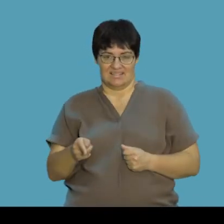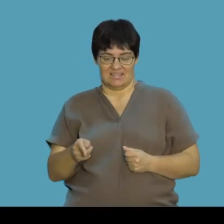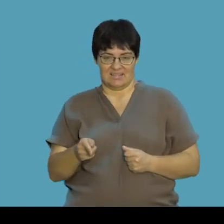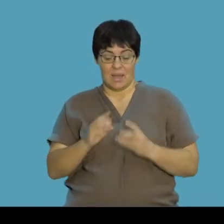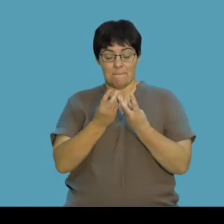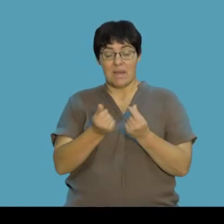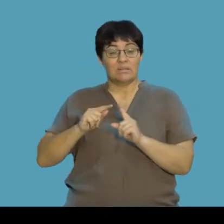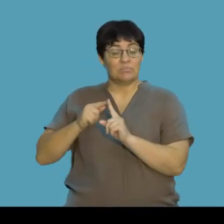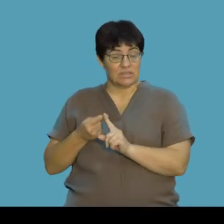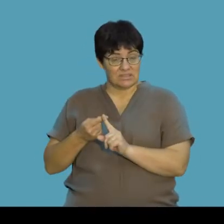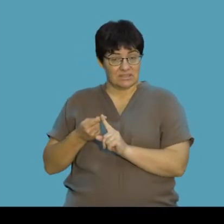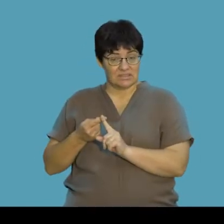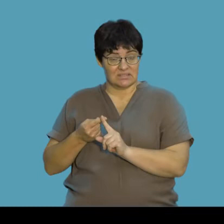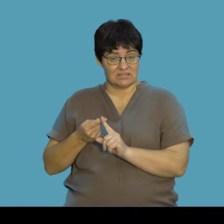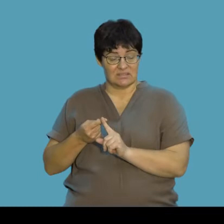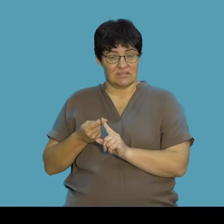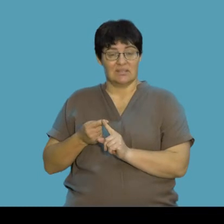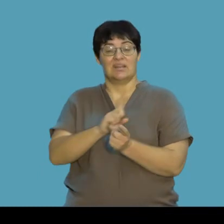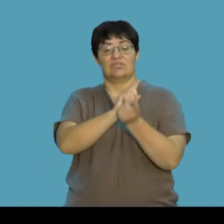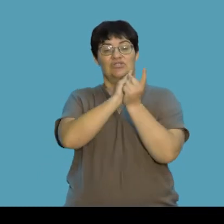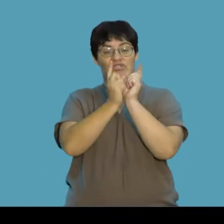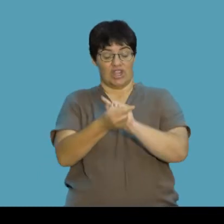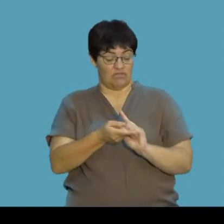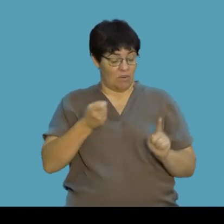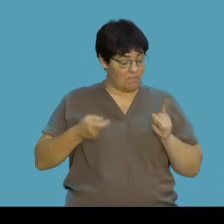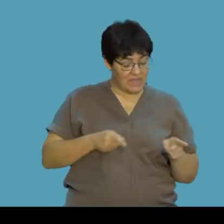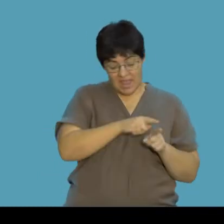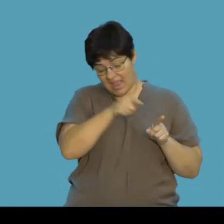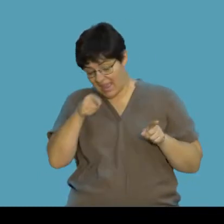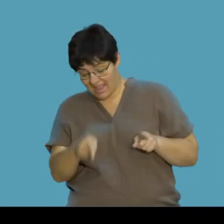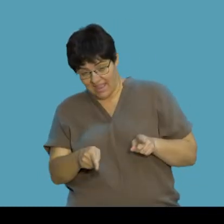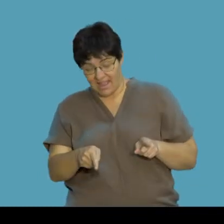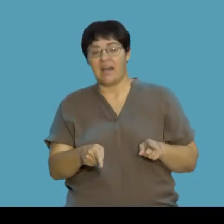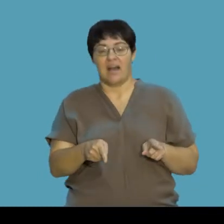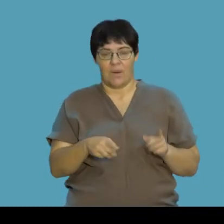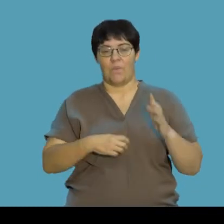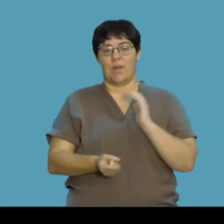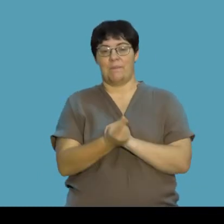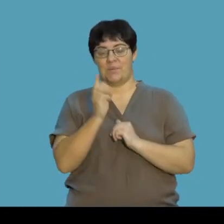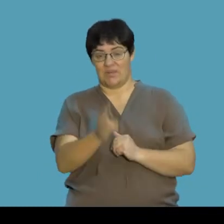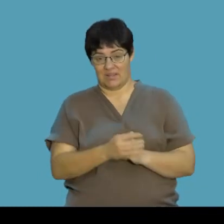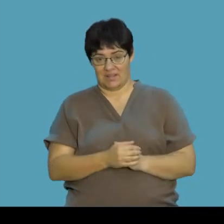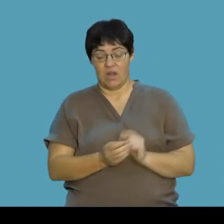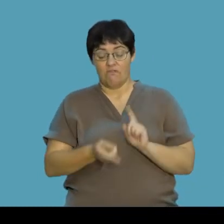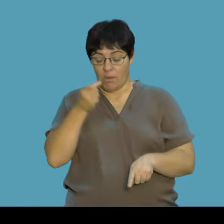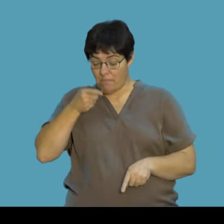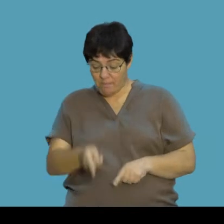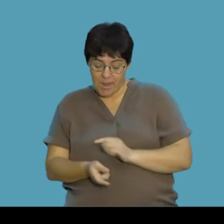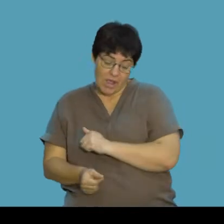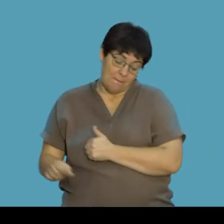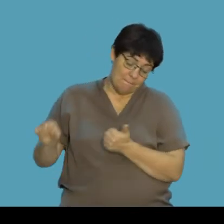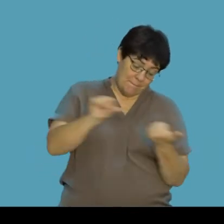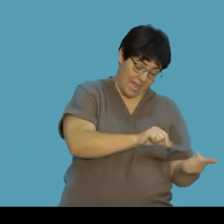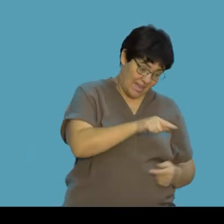at the melting point, this process or this change from solid to liquid would actually take place. And then from liquid to